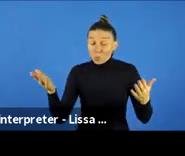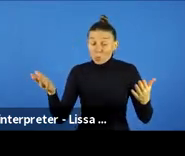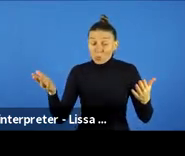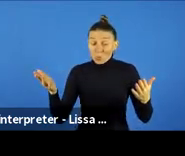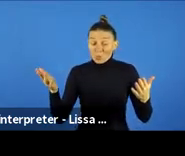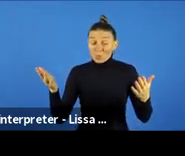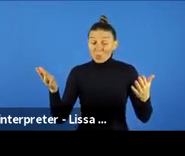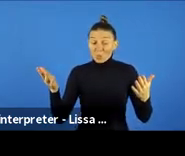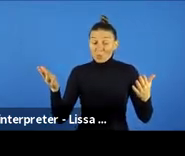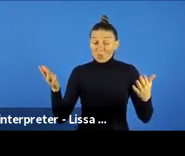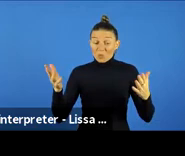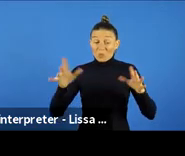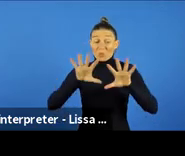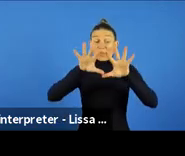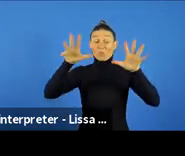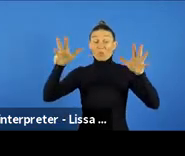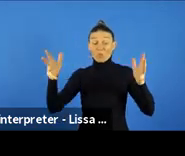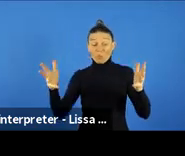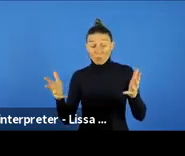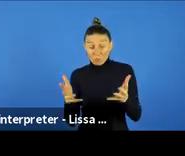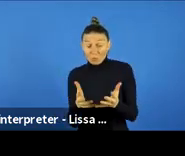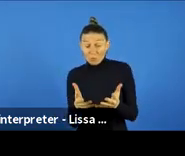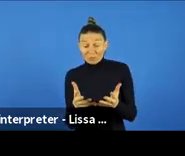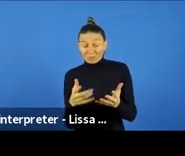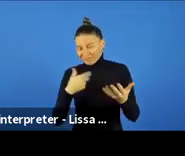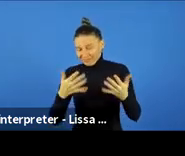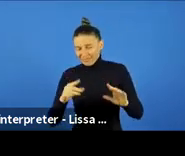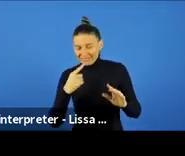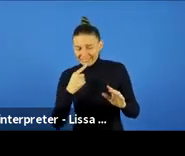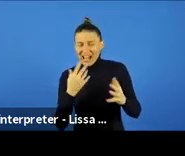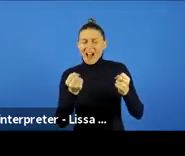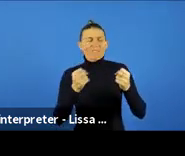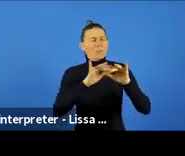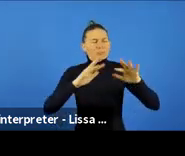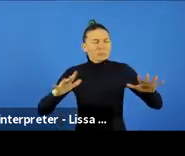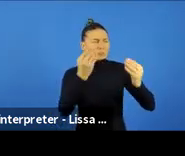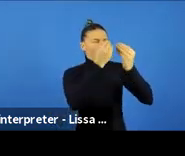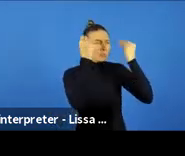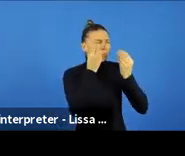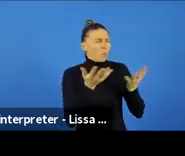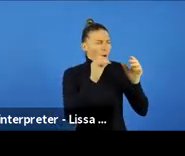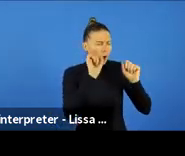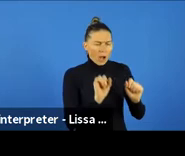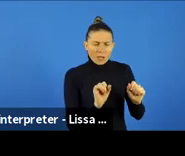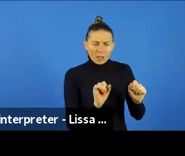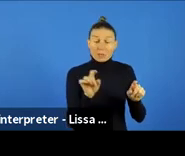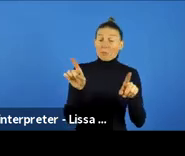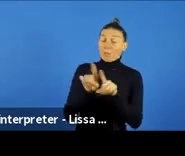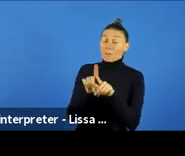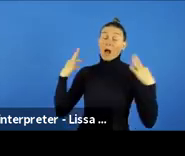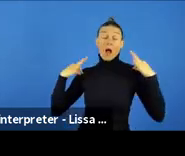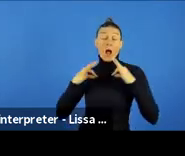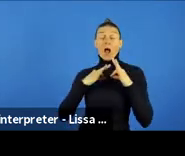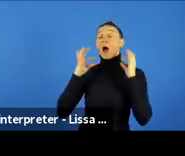are several designs and tailoring centers to learn, and we have an important apparel industry where it can be